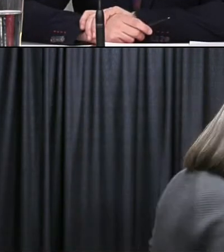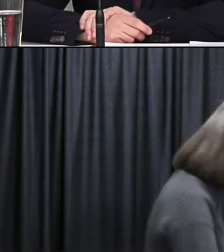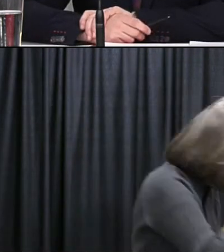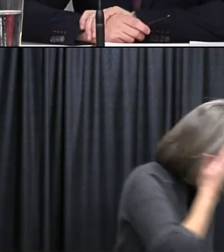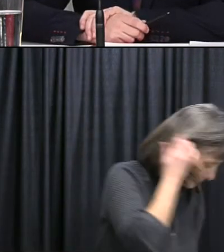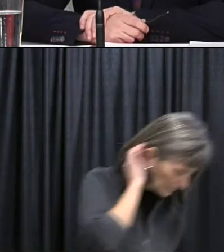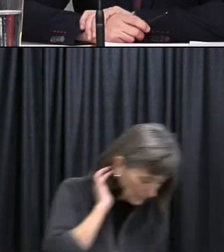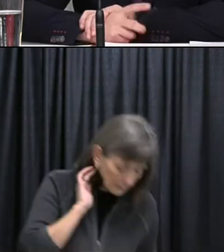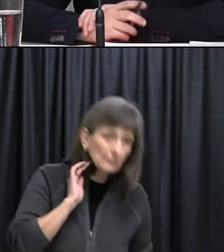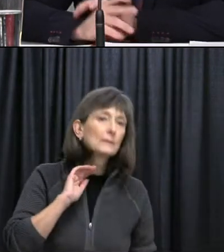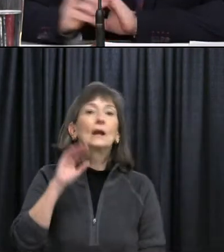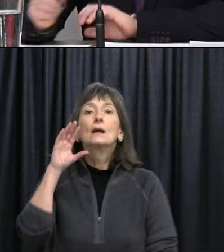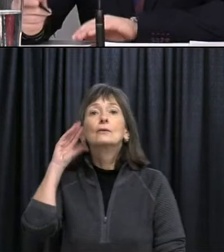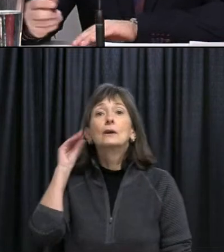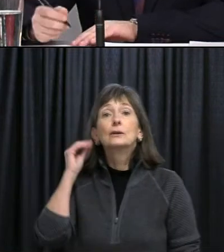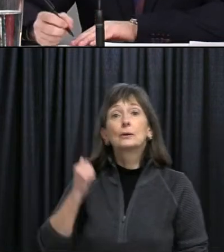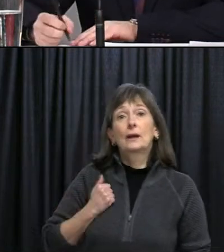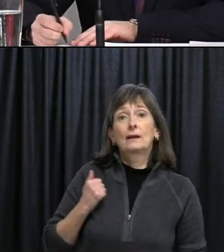go ahead.